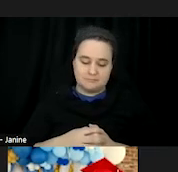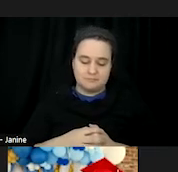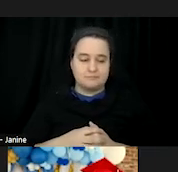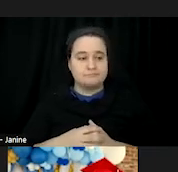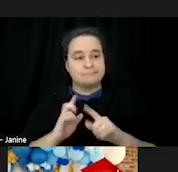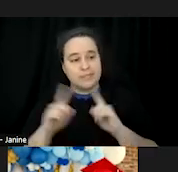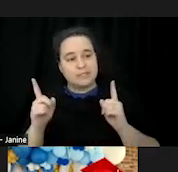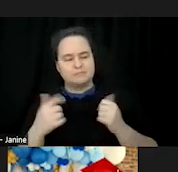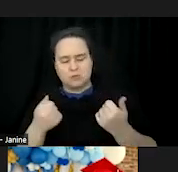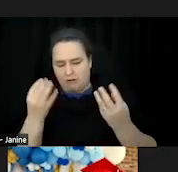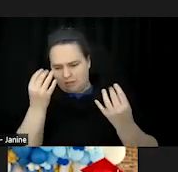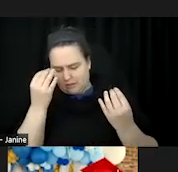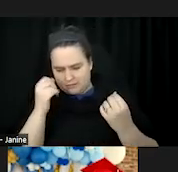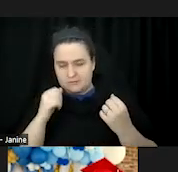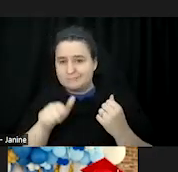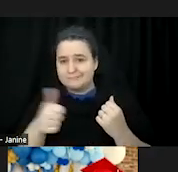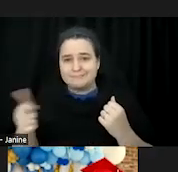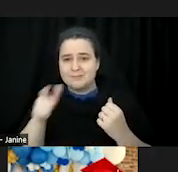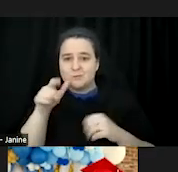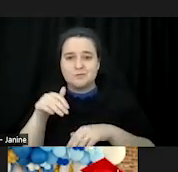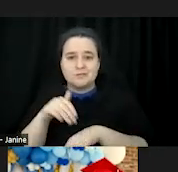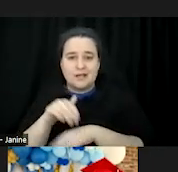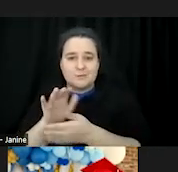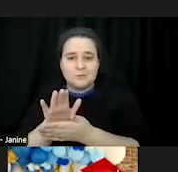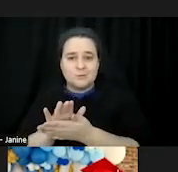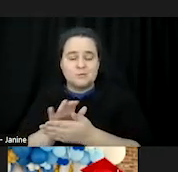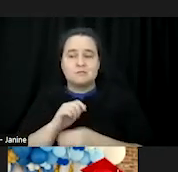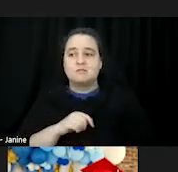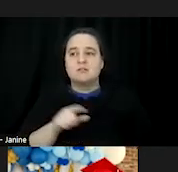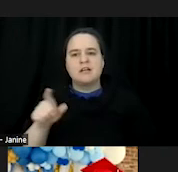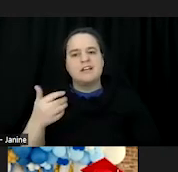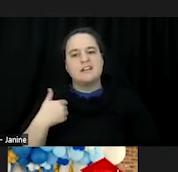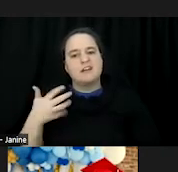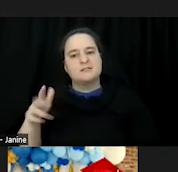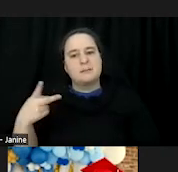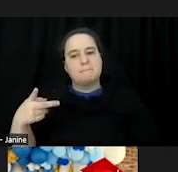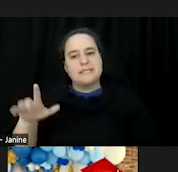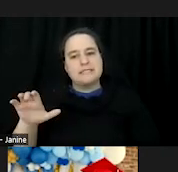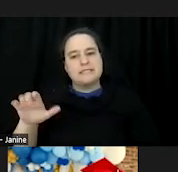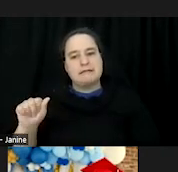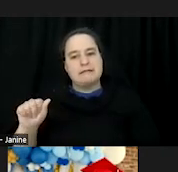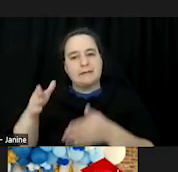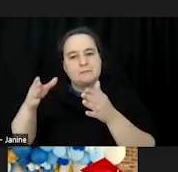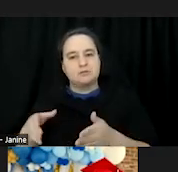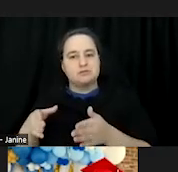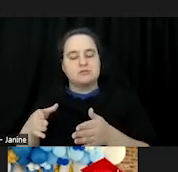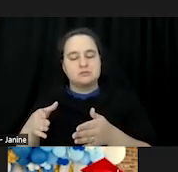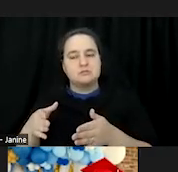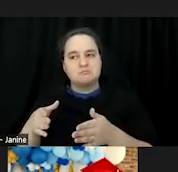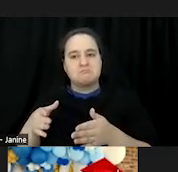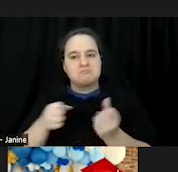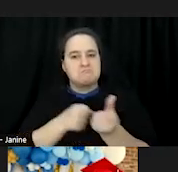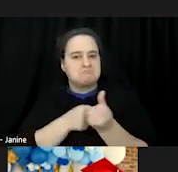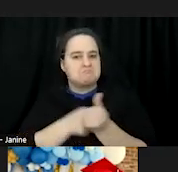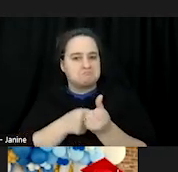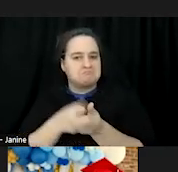but I'm trying to think of somebody at school. He does have a sort of a PCA person that has been helping him a